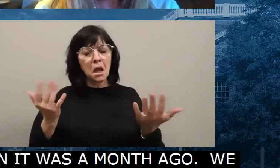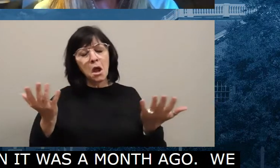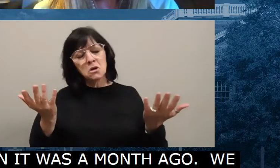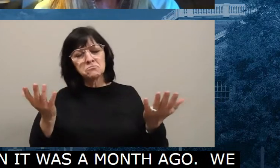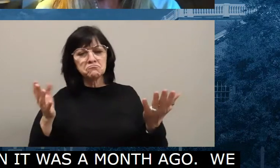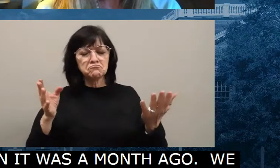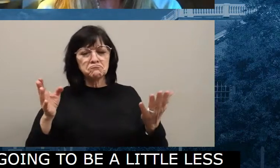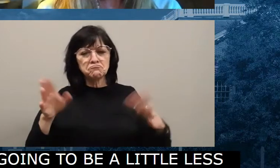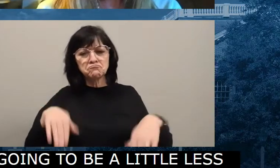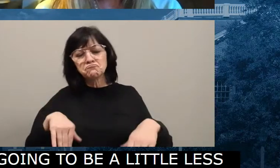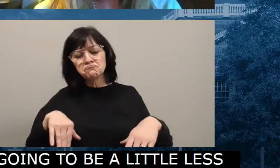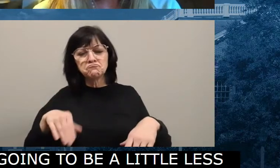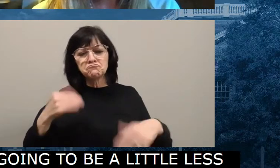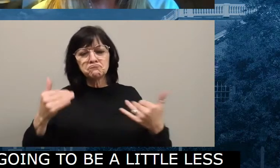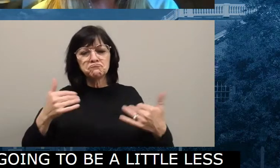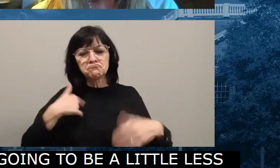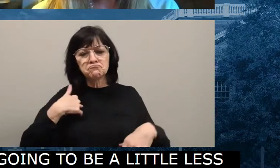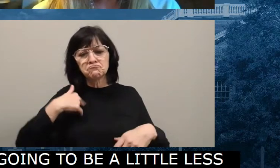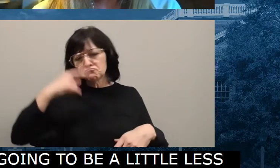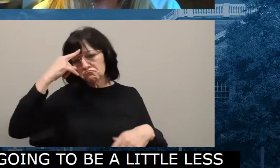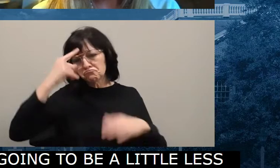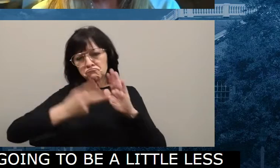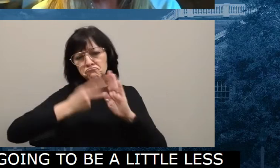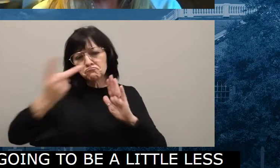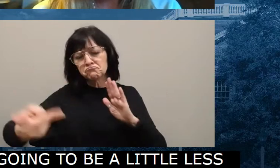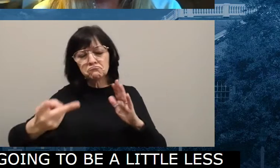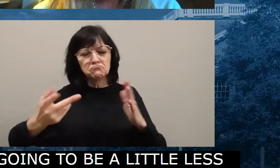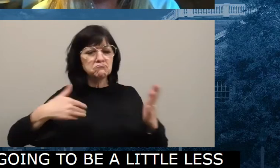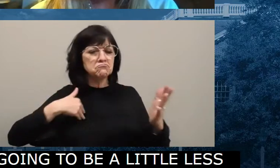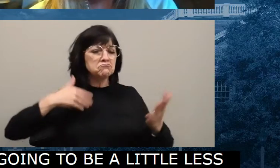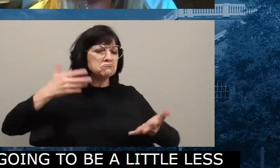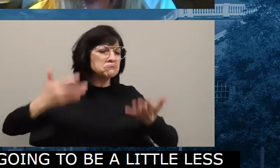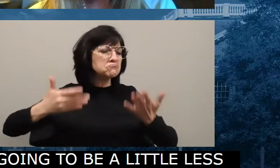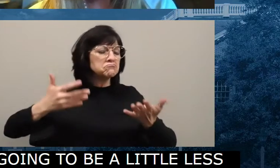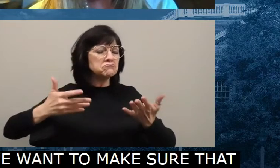the best available response posture to